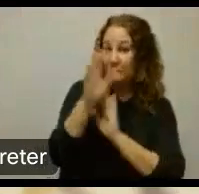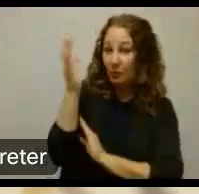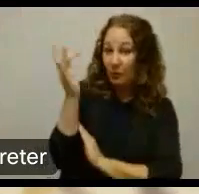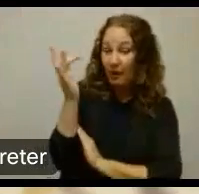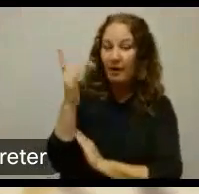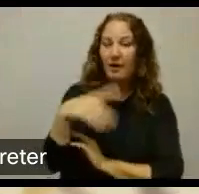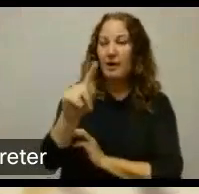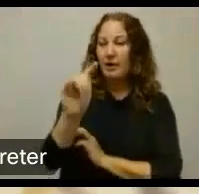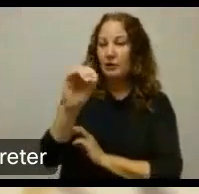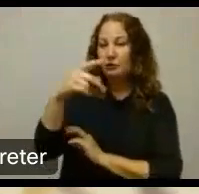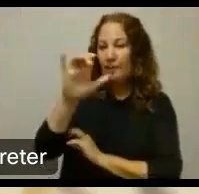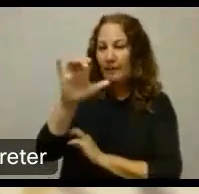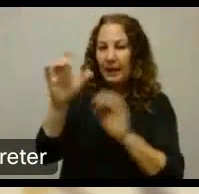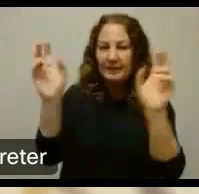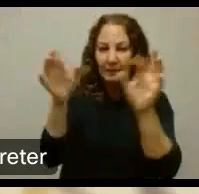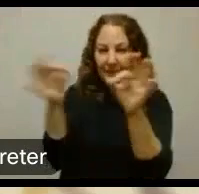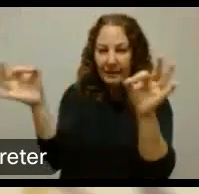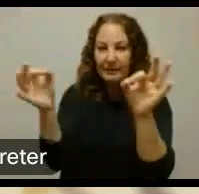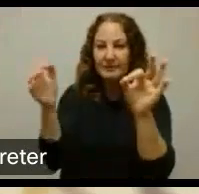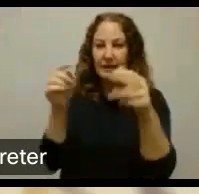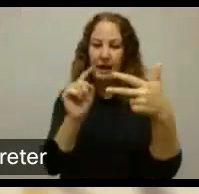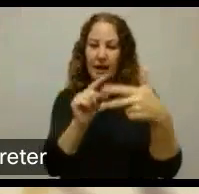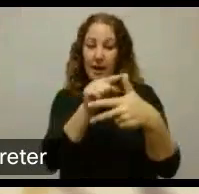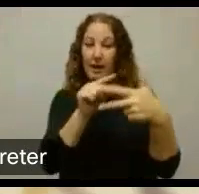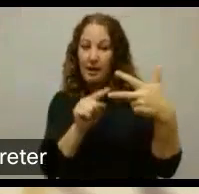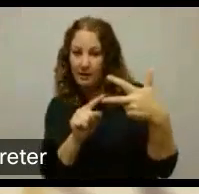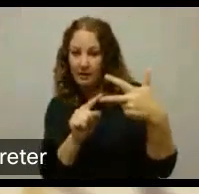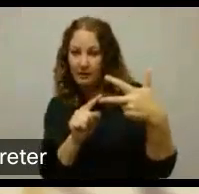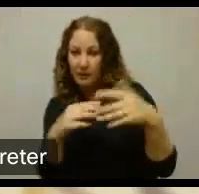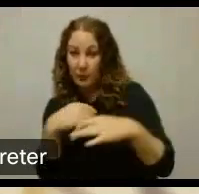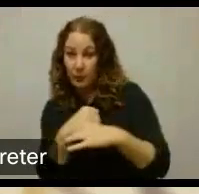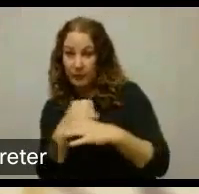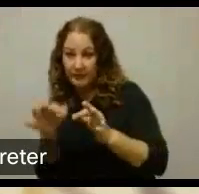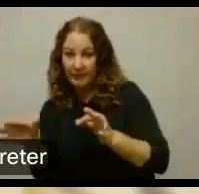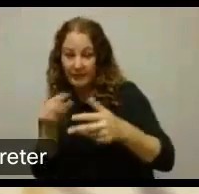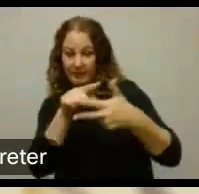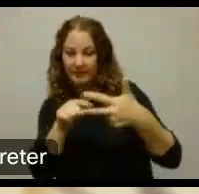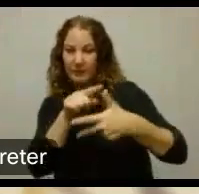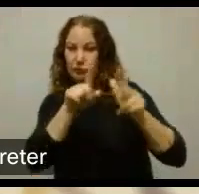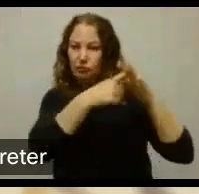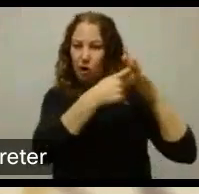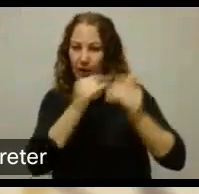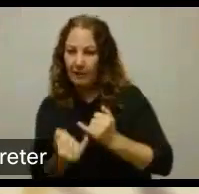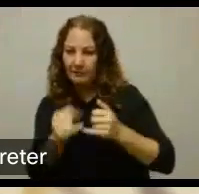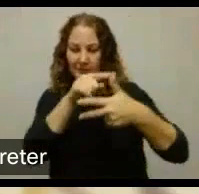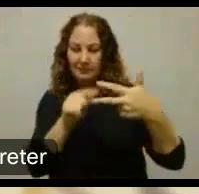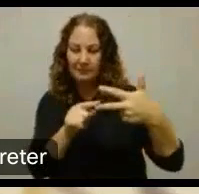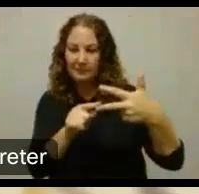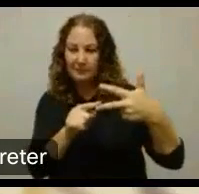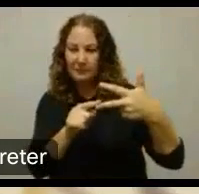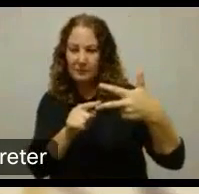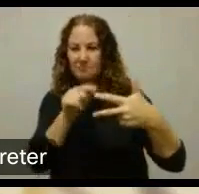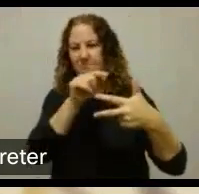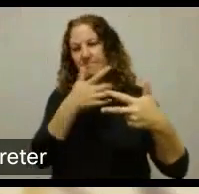topic sentence and the concluding sentence, the beginning and the endings of your paragraphs, reflect each